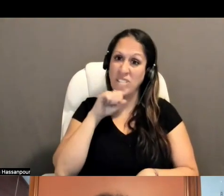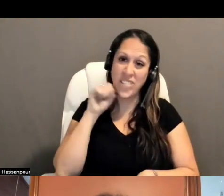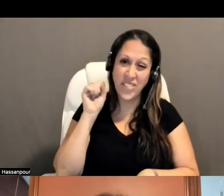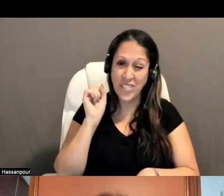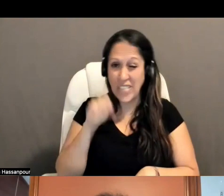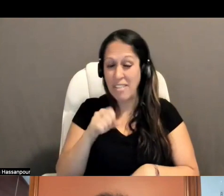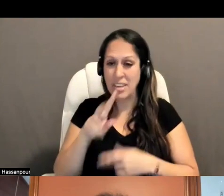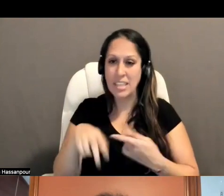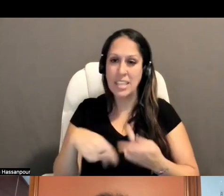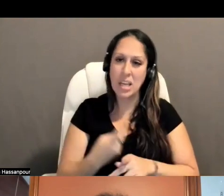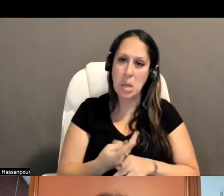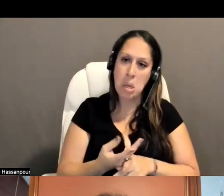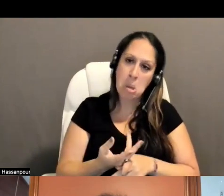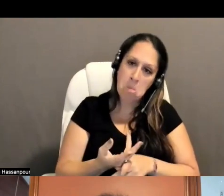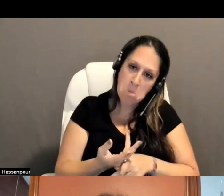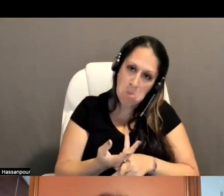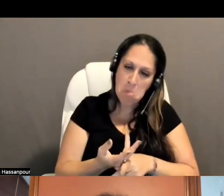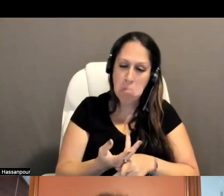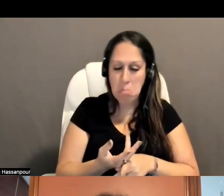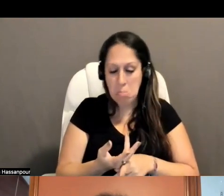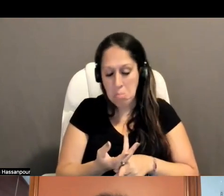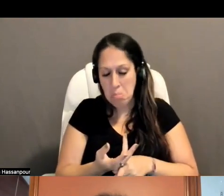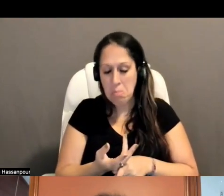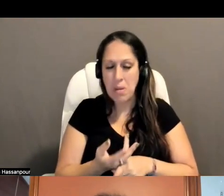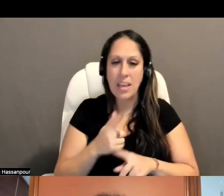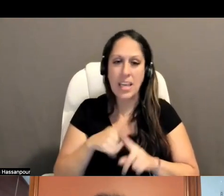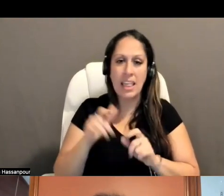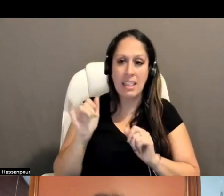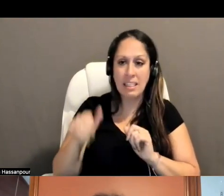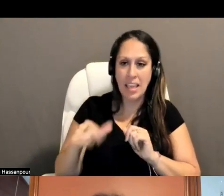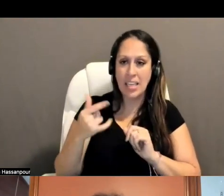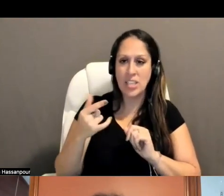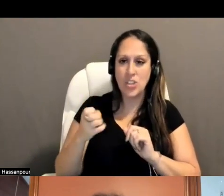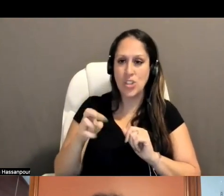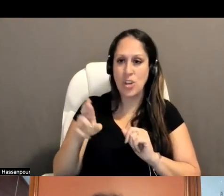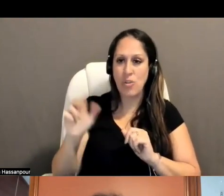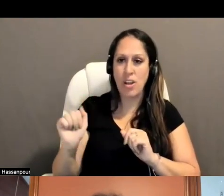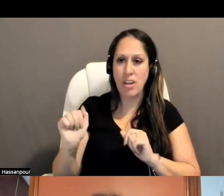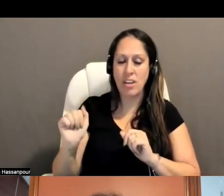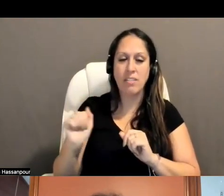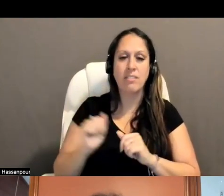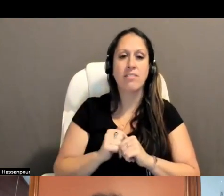of music to listen to in that genre.